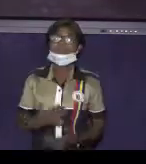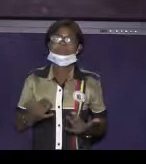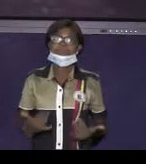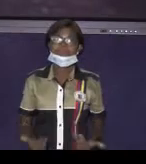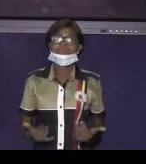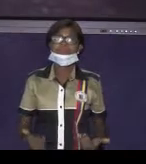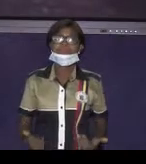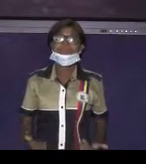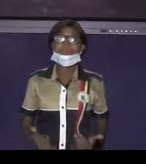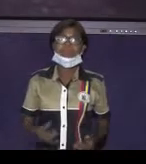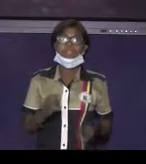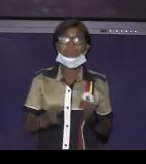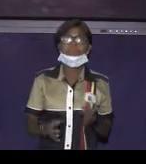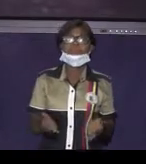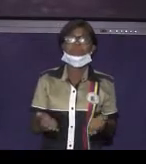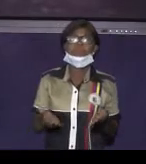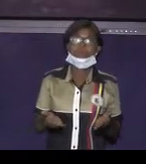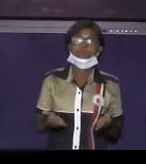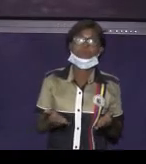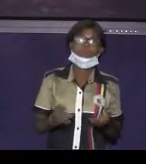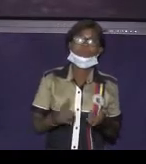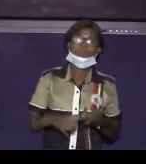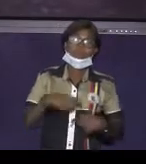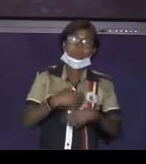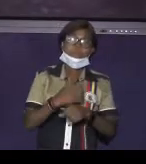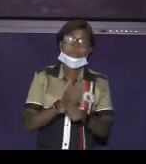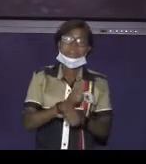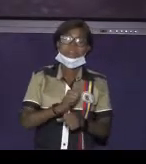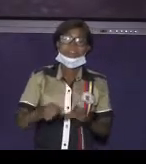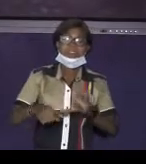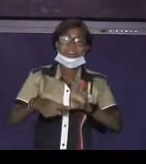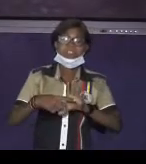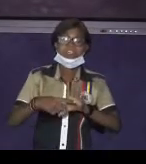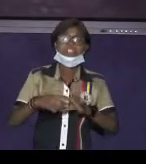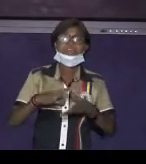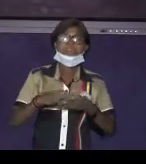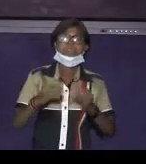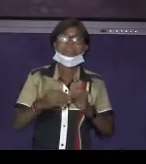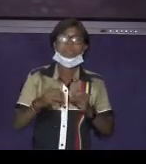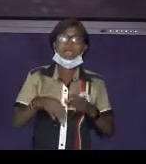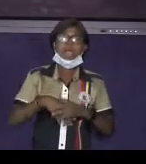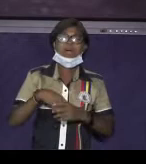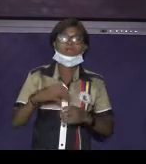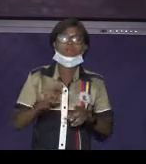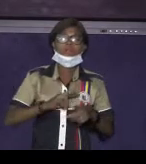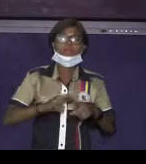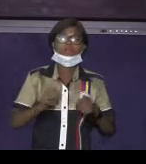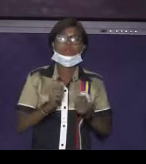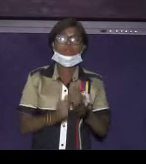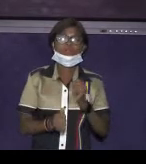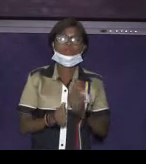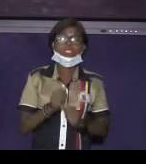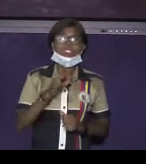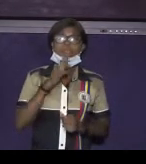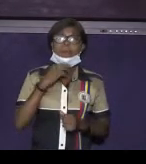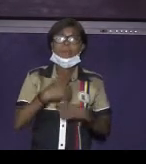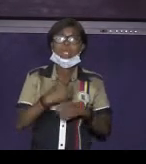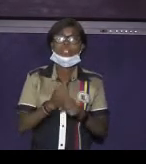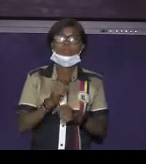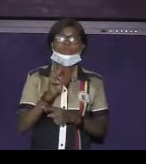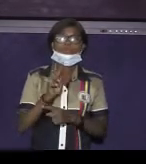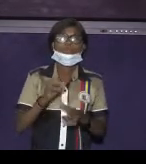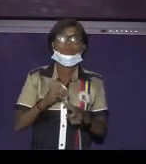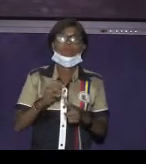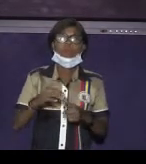Now, if we want to make negative sentences out of verbs which are made of two or more words,